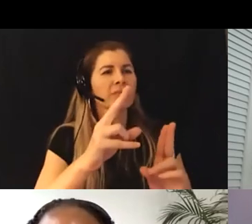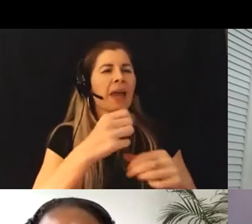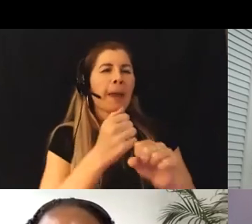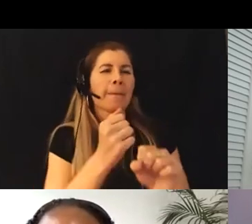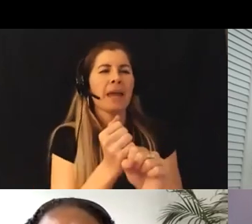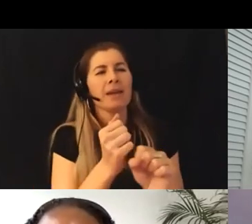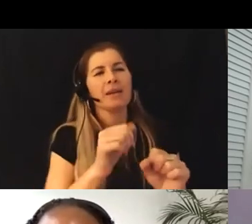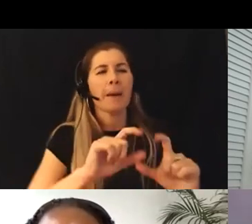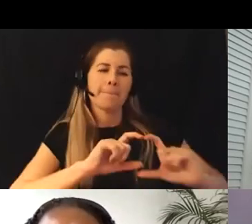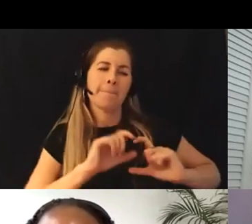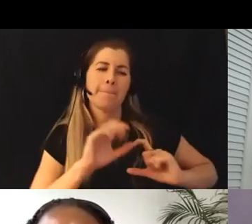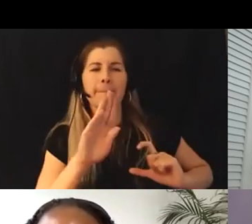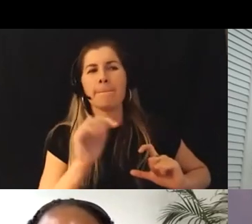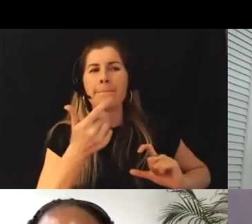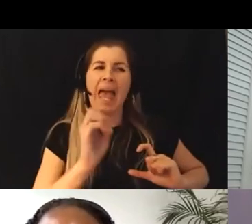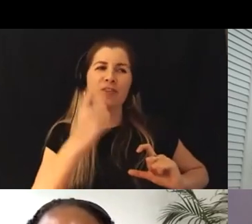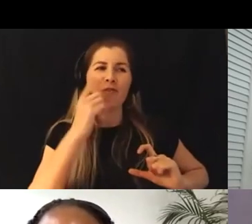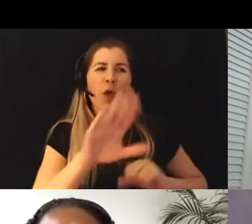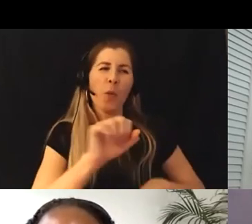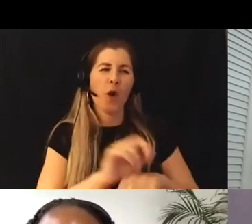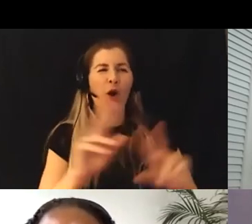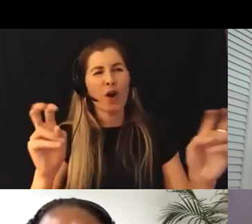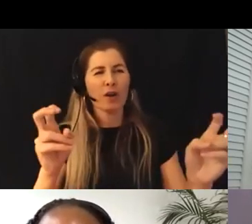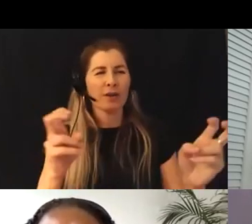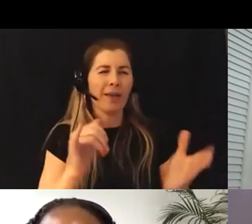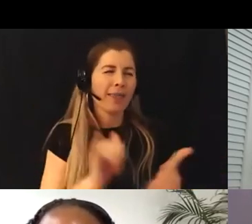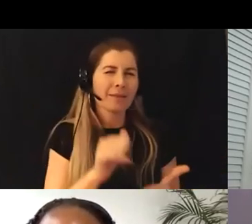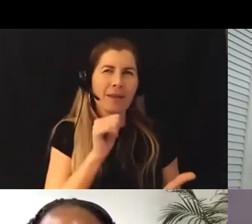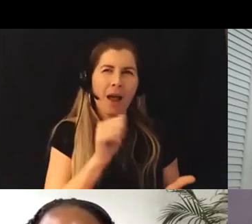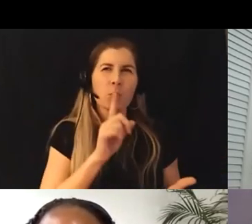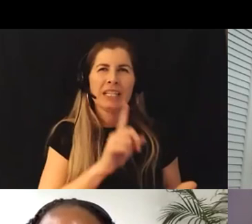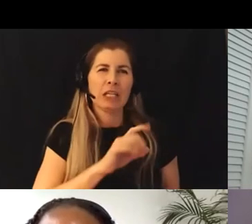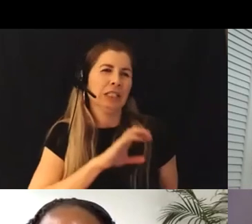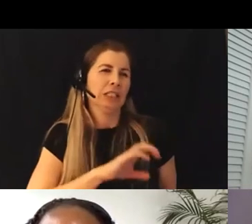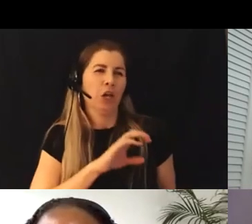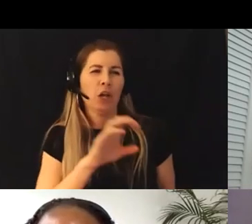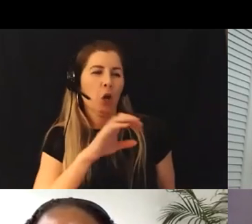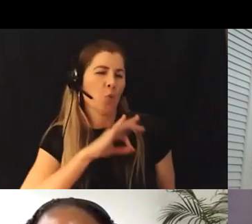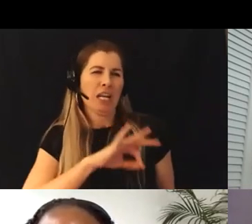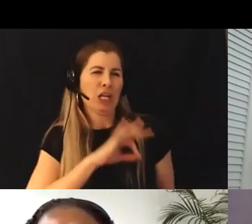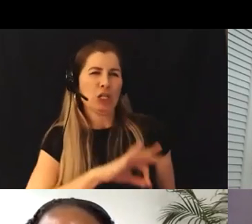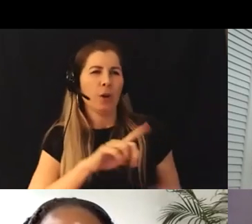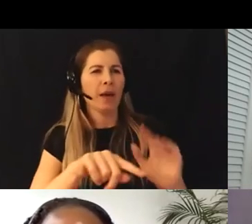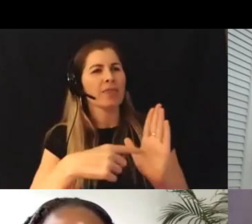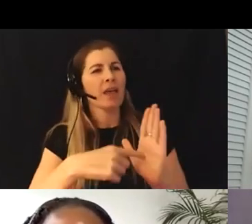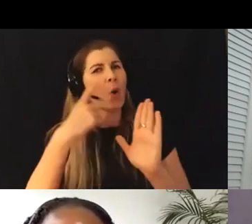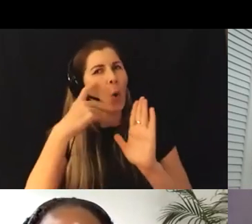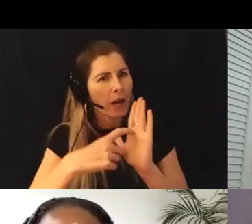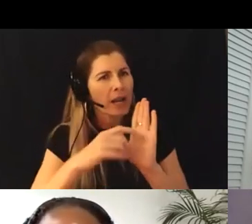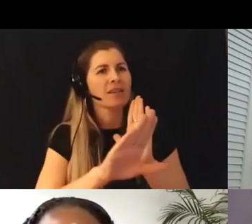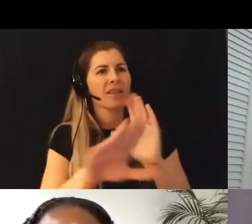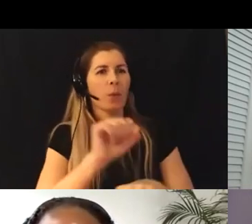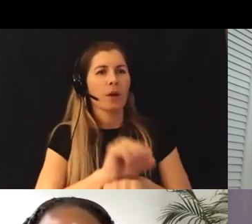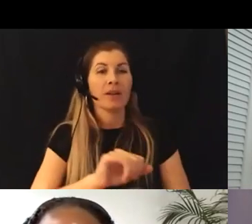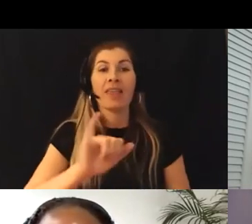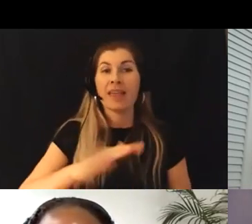work so that it's not a credential per se, but it's to recognize their work. Yes, that's my favorite